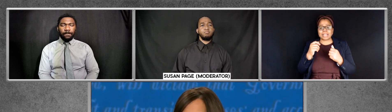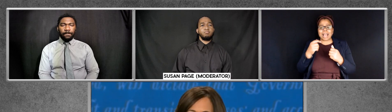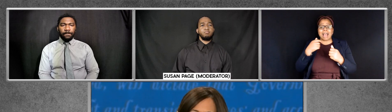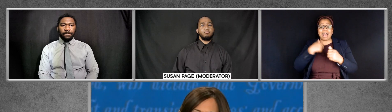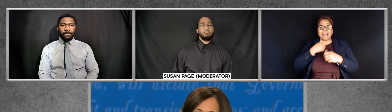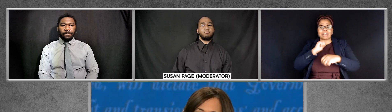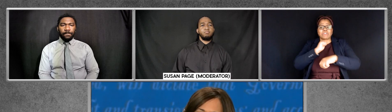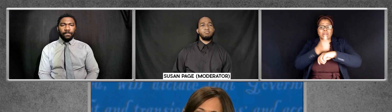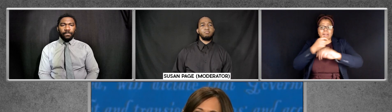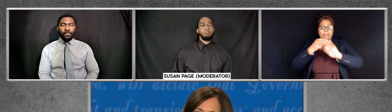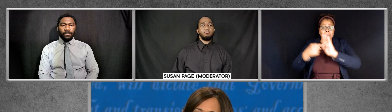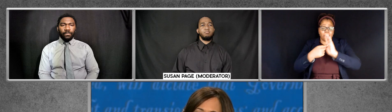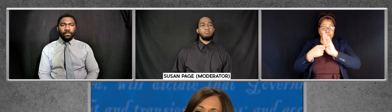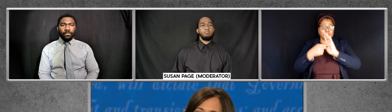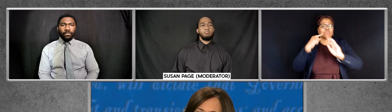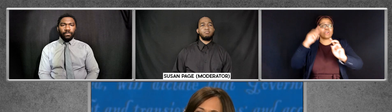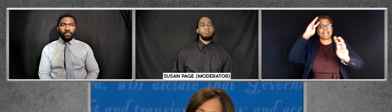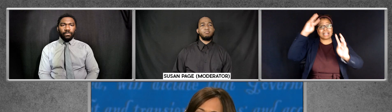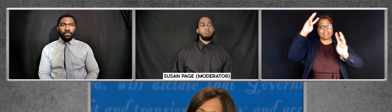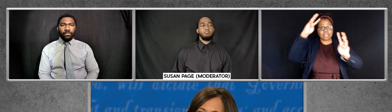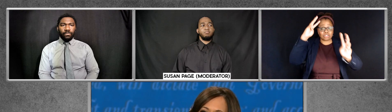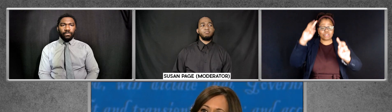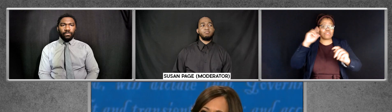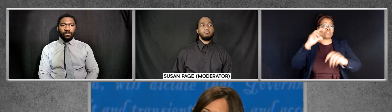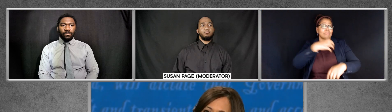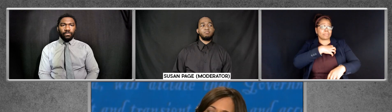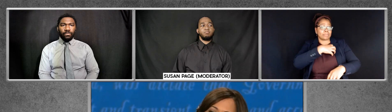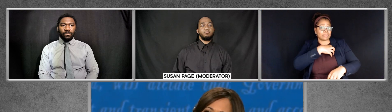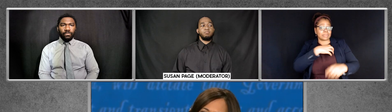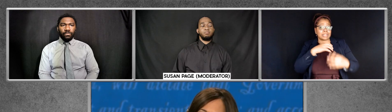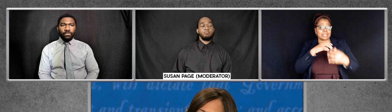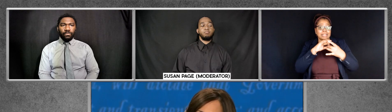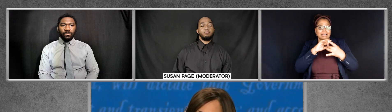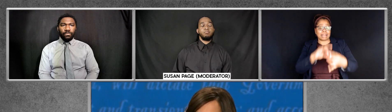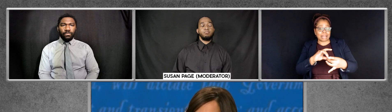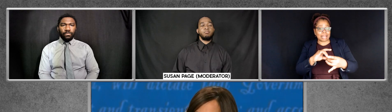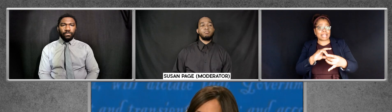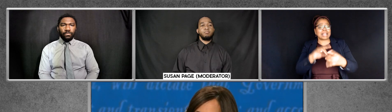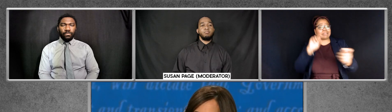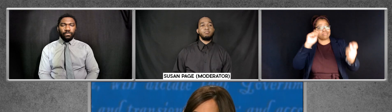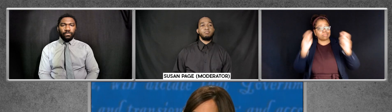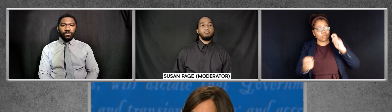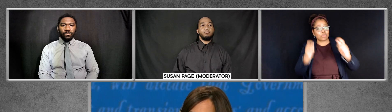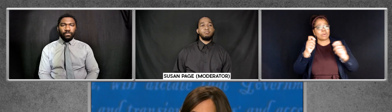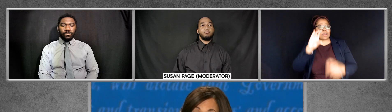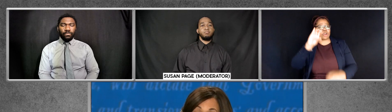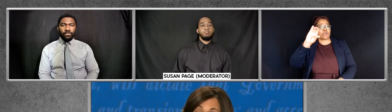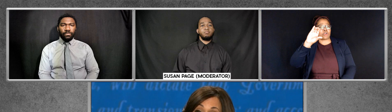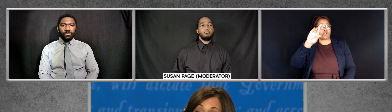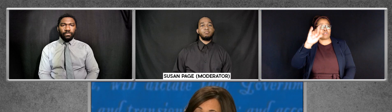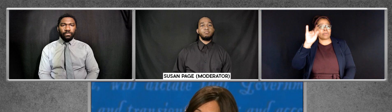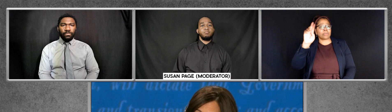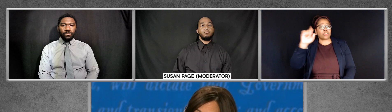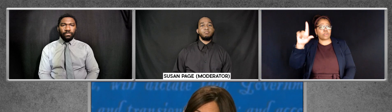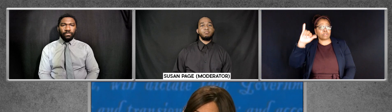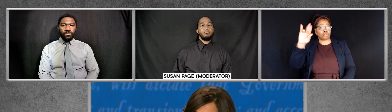created models of innovation for law enforcement in terms of reform of the criminal justice system. I was elected the